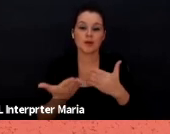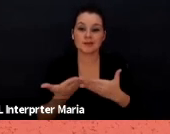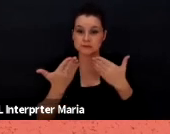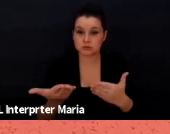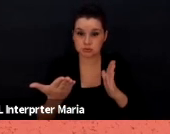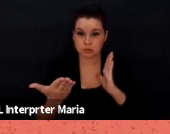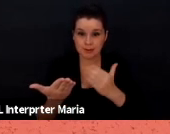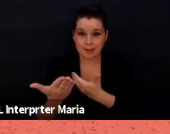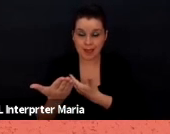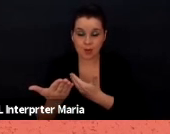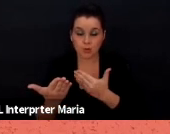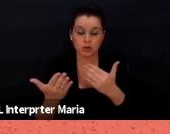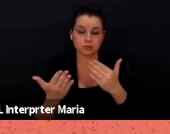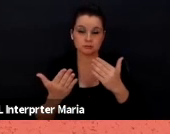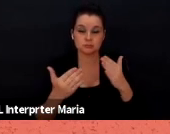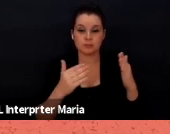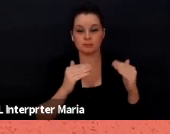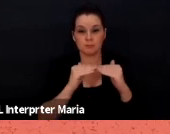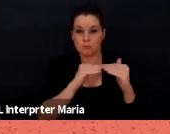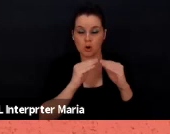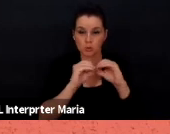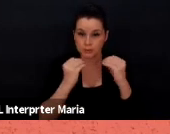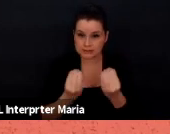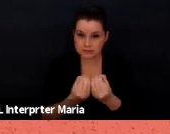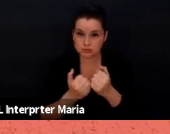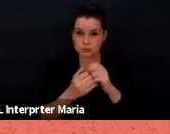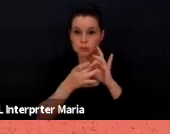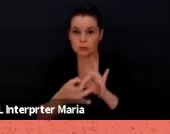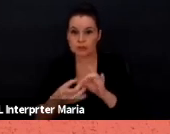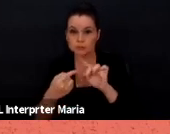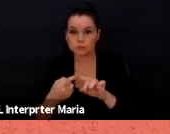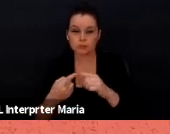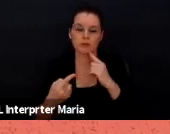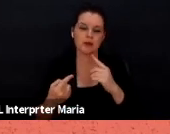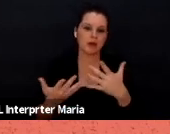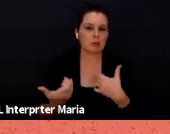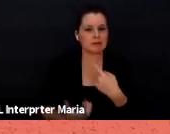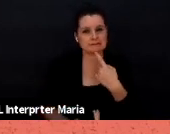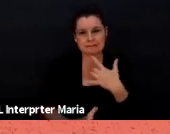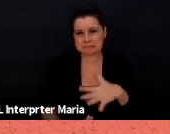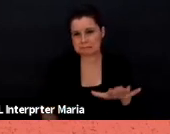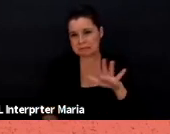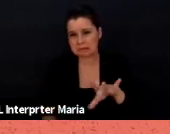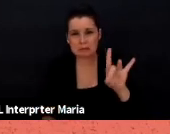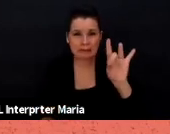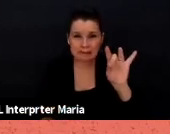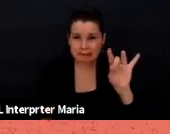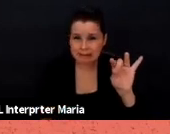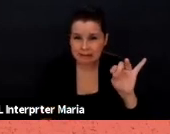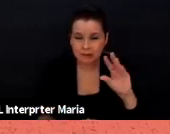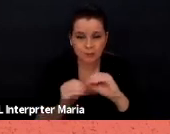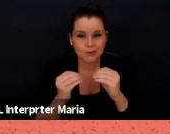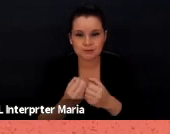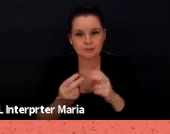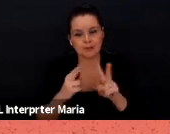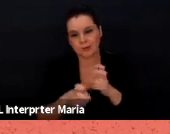our steering and partner organizations are, which is around, I want to say 80 organizations. So it was very